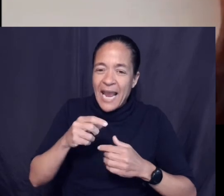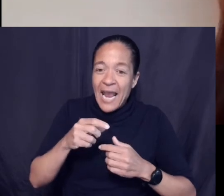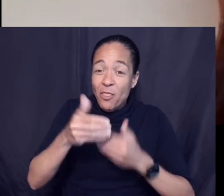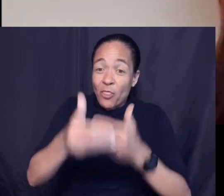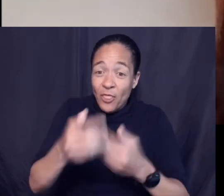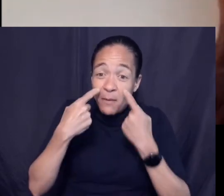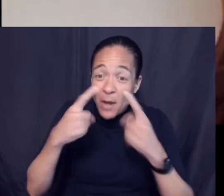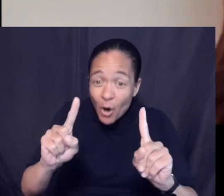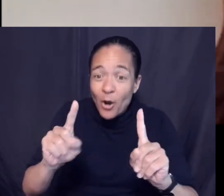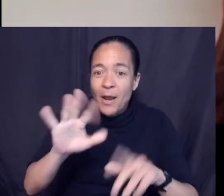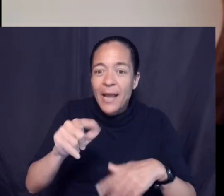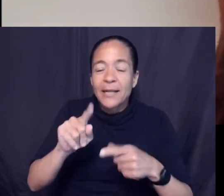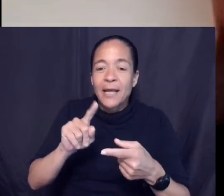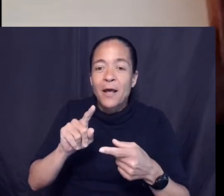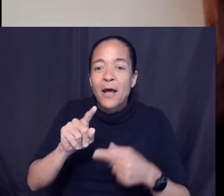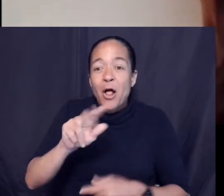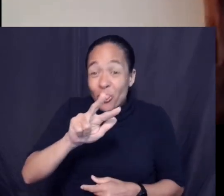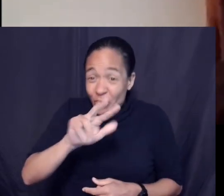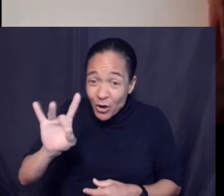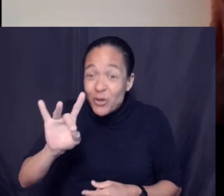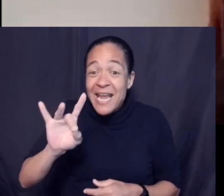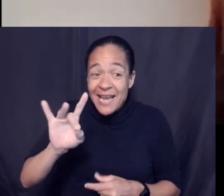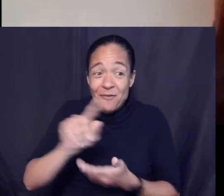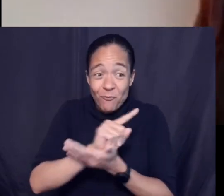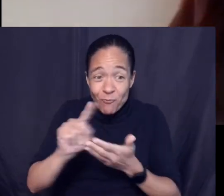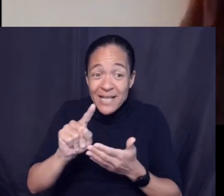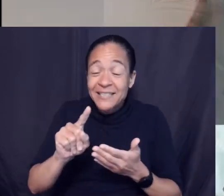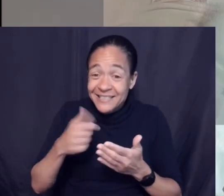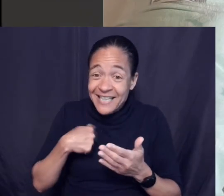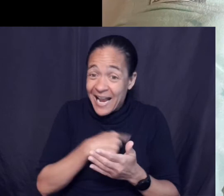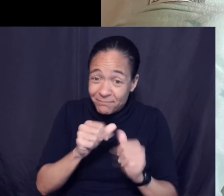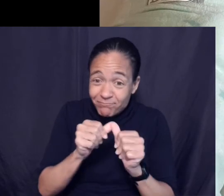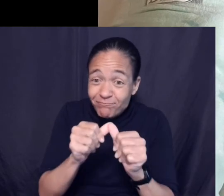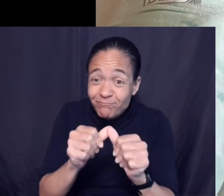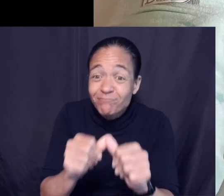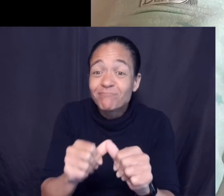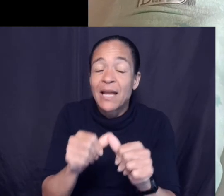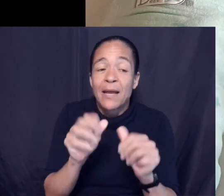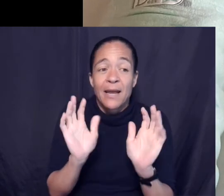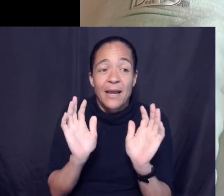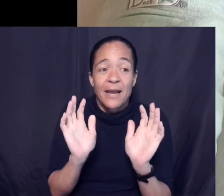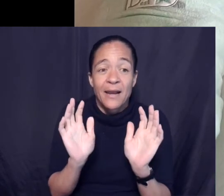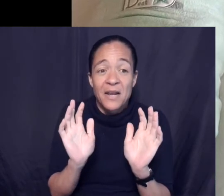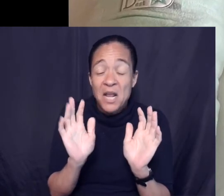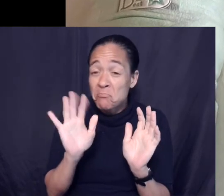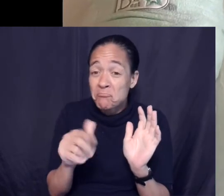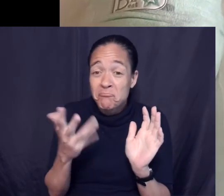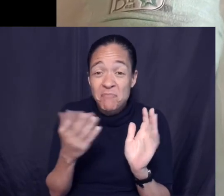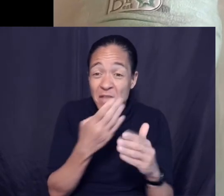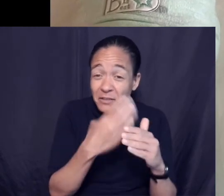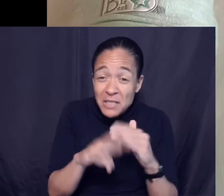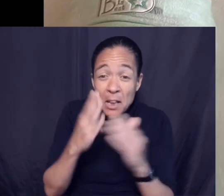to our 38-week induction date, the longest 38 weeks I think I've experienced, and had a